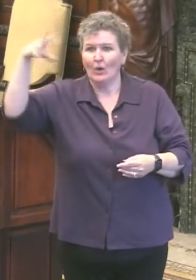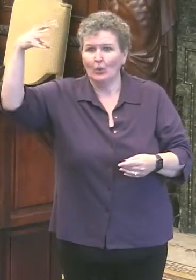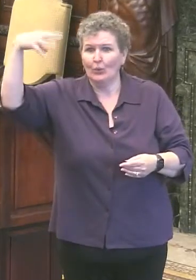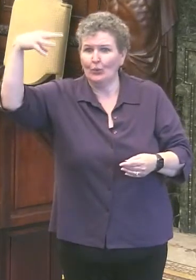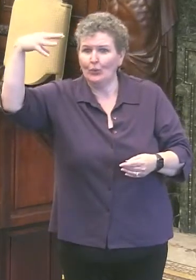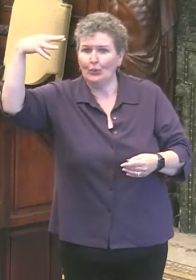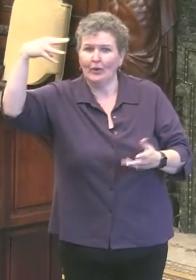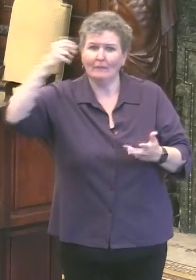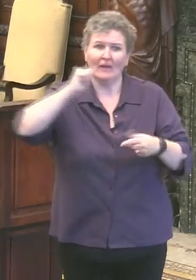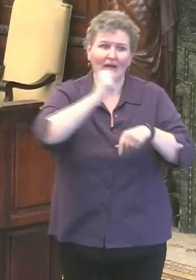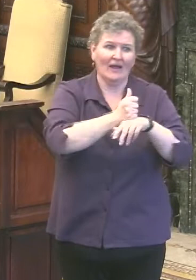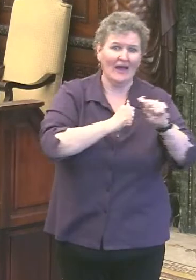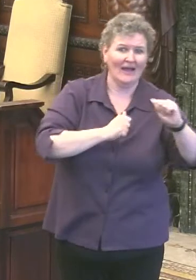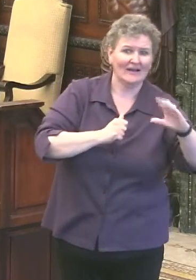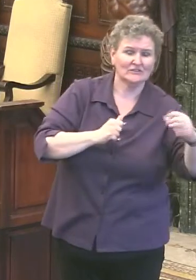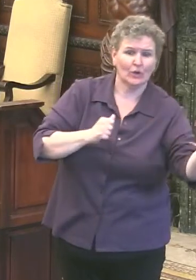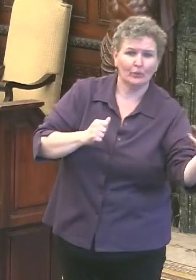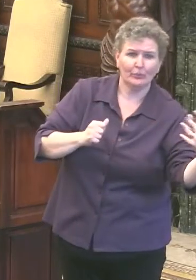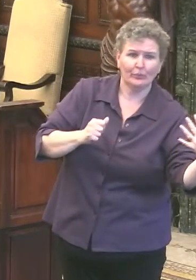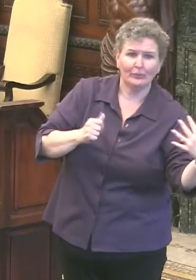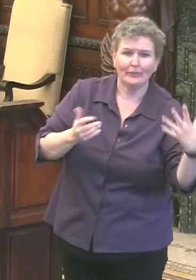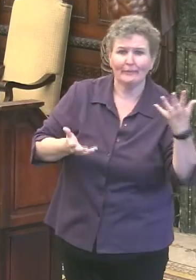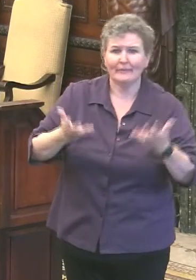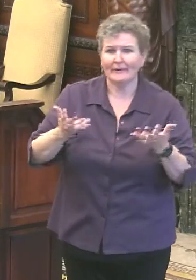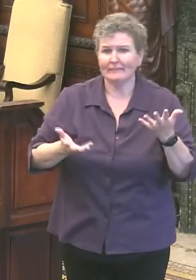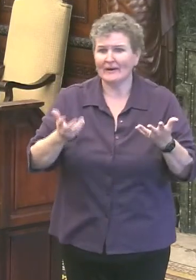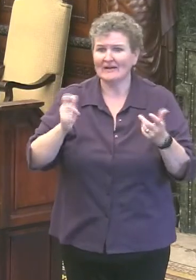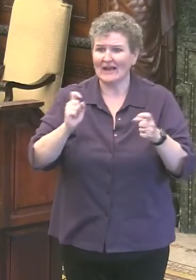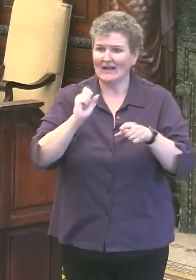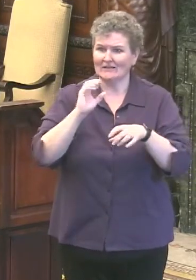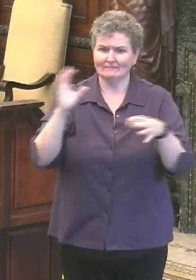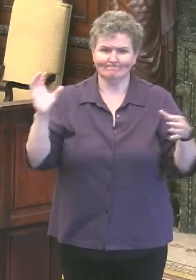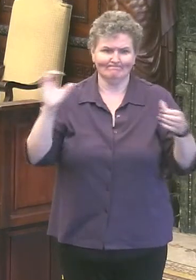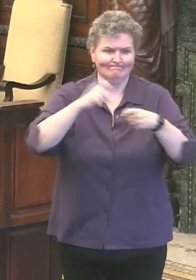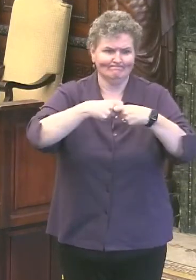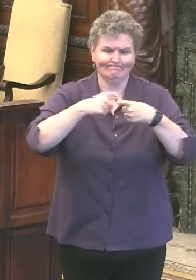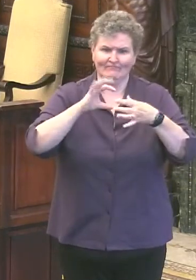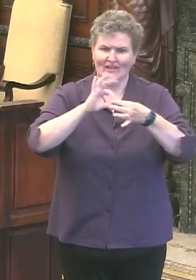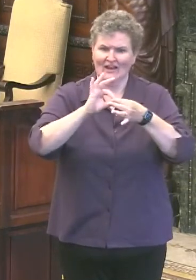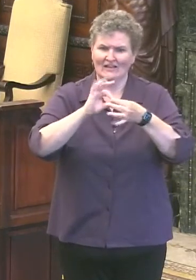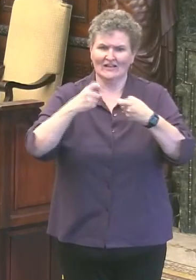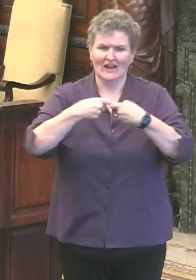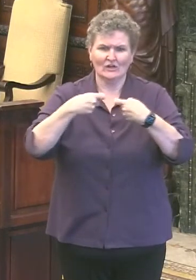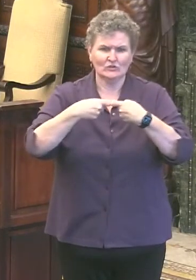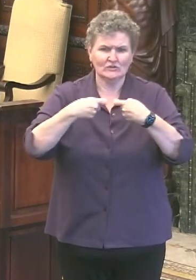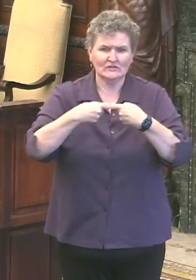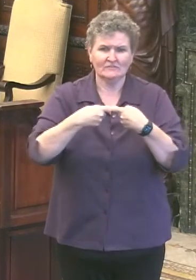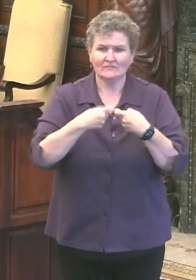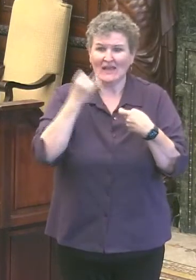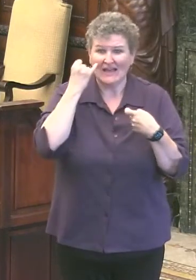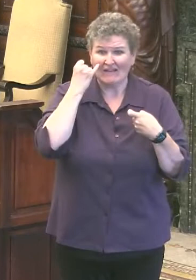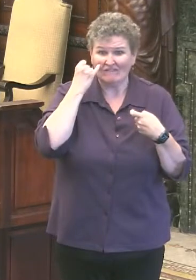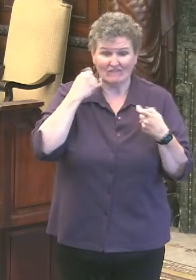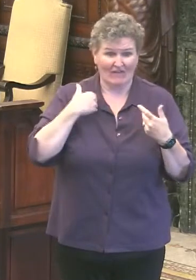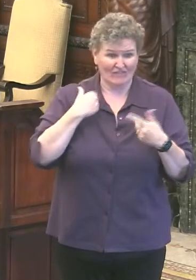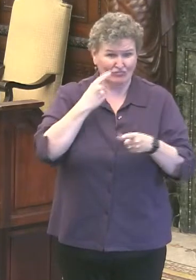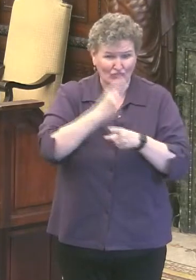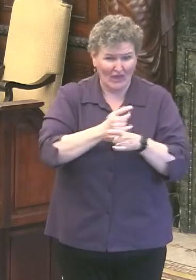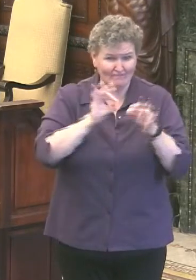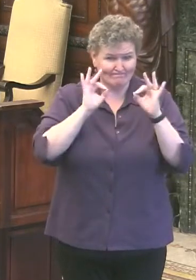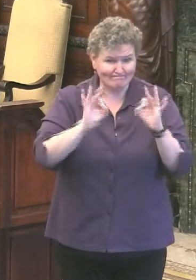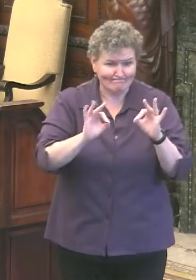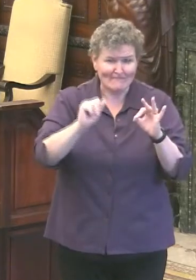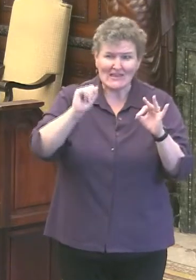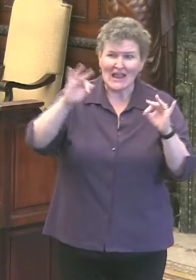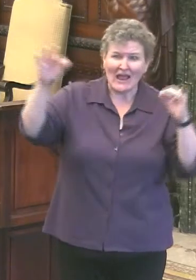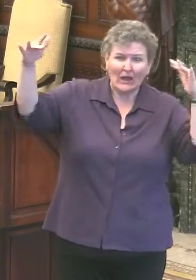in fact, there is the electricity there. And if it doesn't have the right ventilation, then